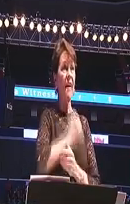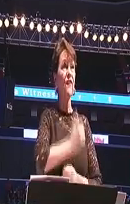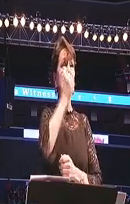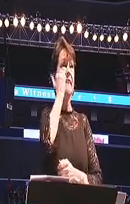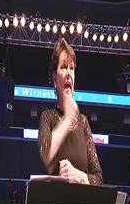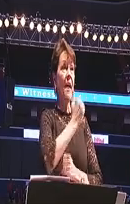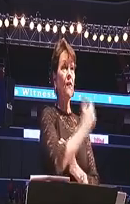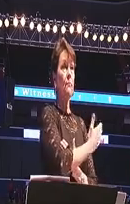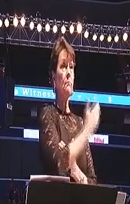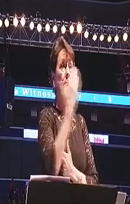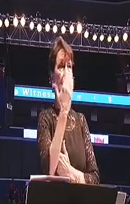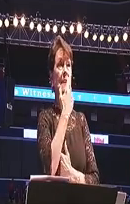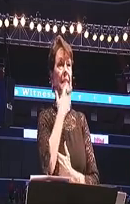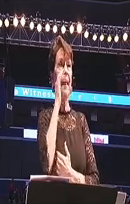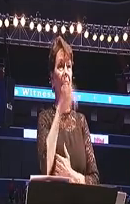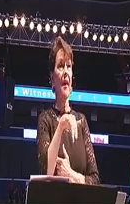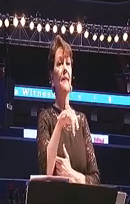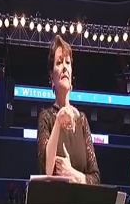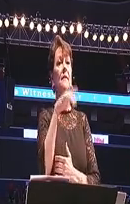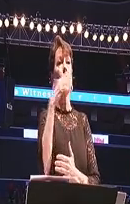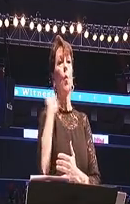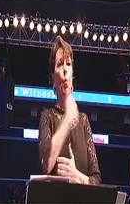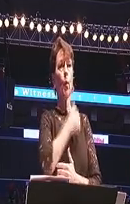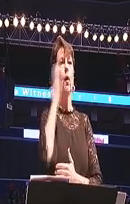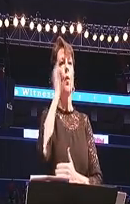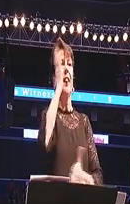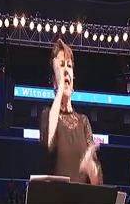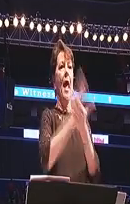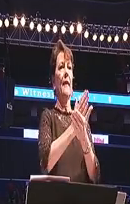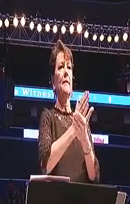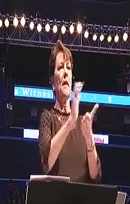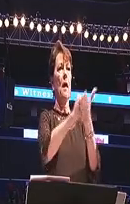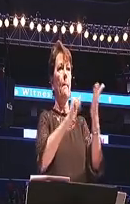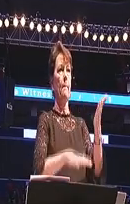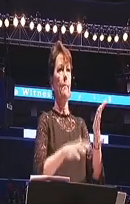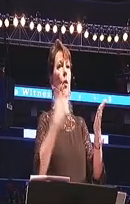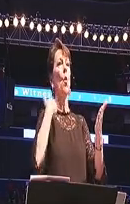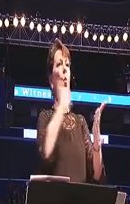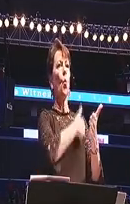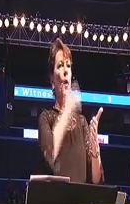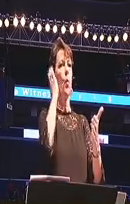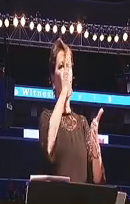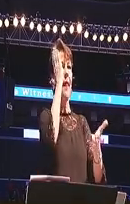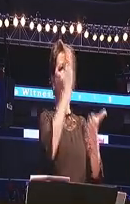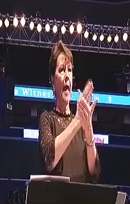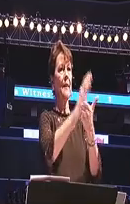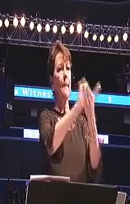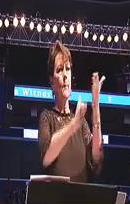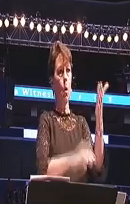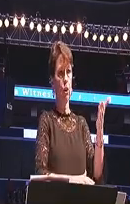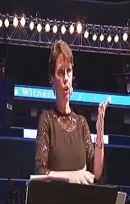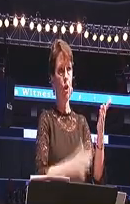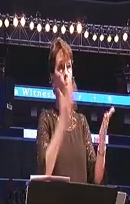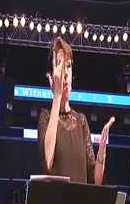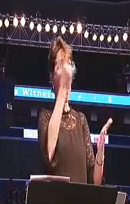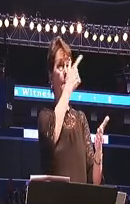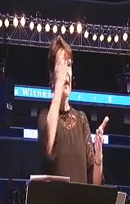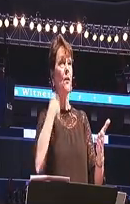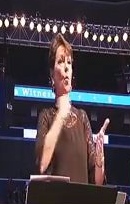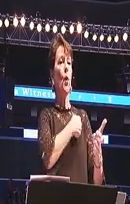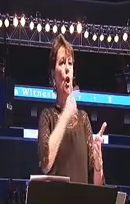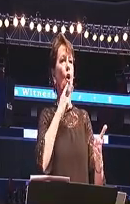Every day, we will end abortion. We will end abortion because we are the